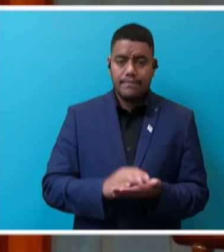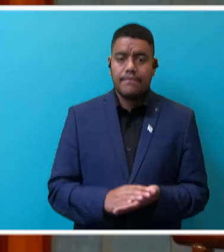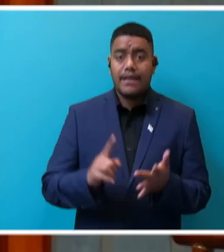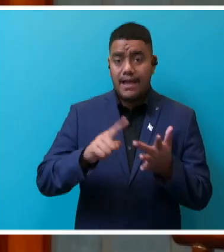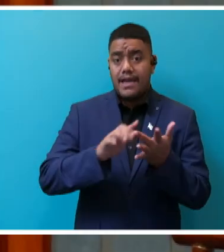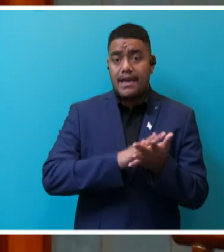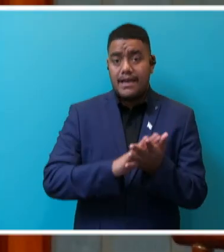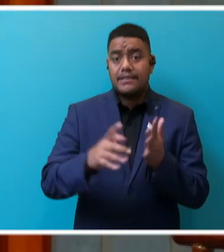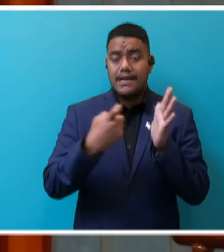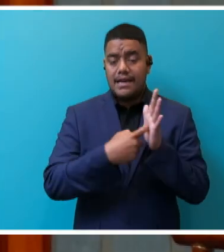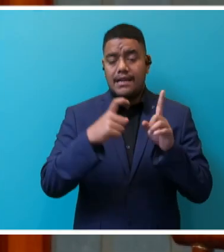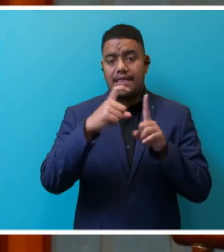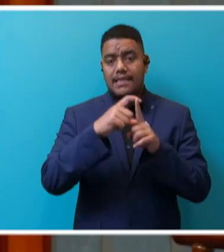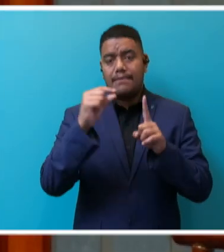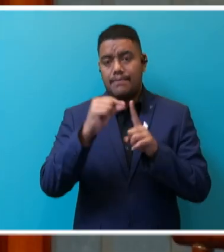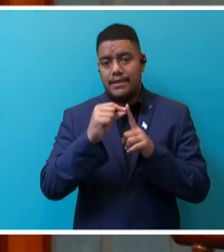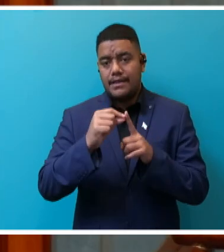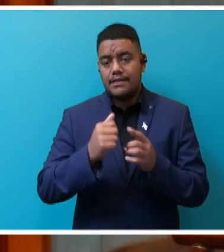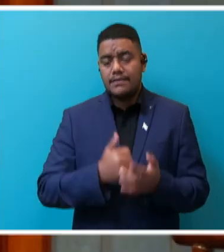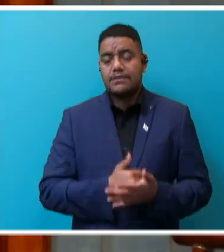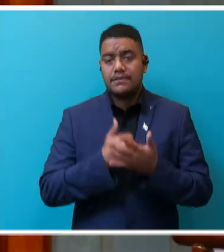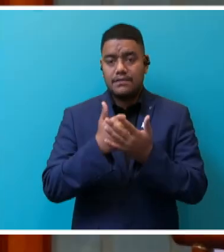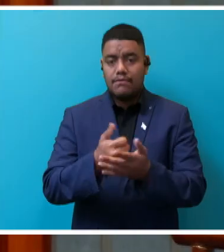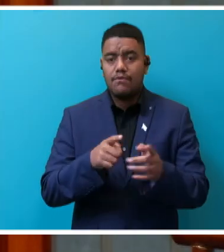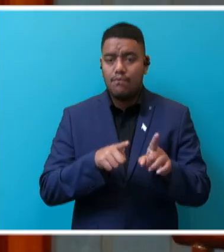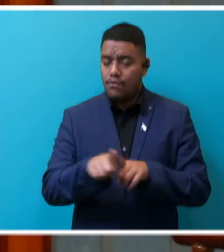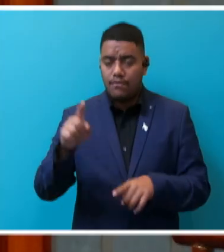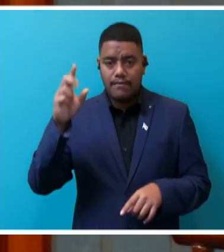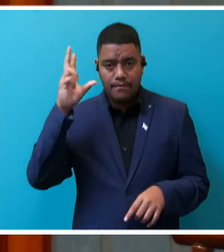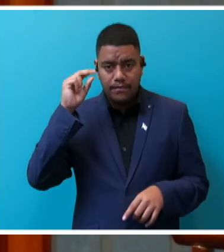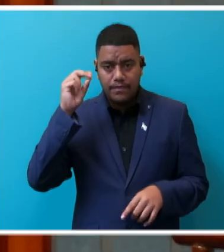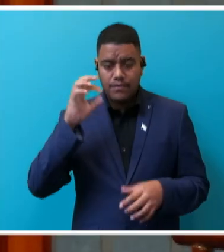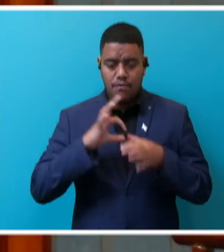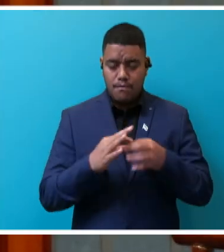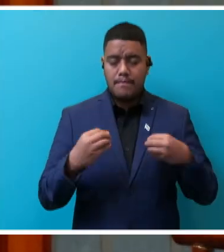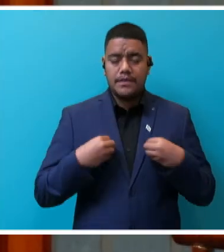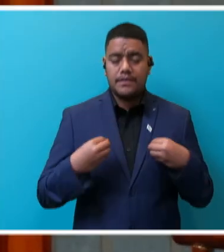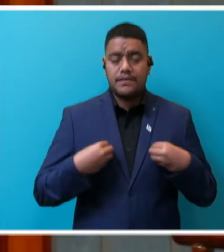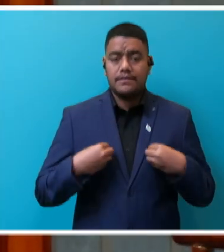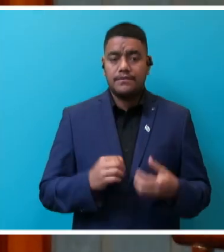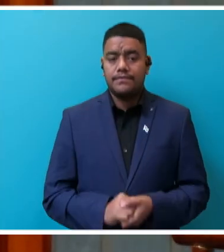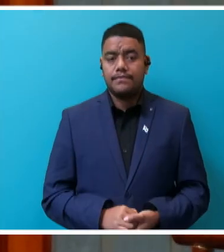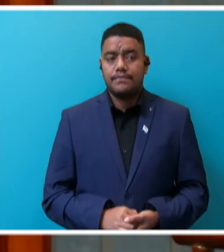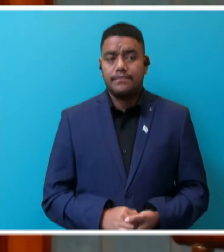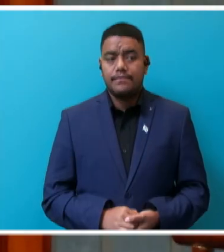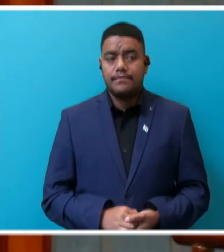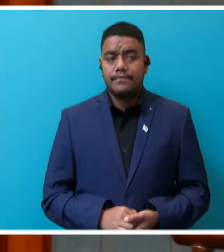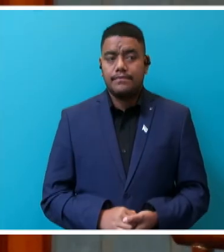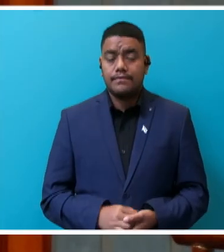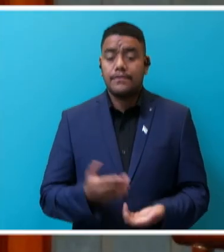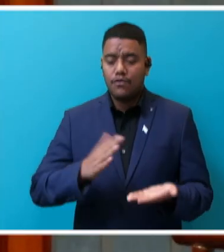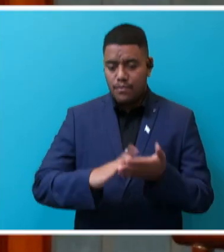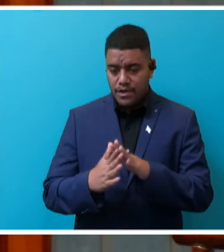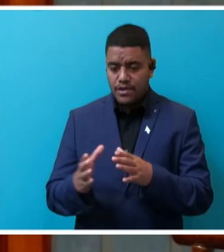IHRDP, which supports majority Fijian-owned enterprises, cooperatives, and community groups to